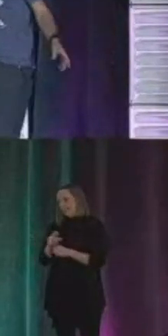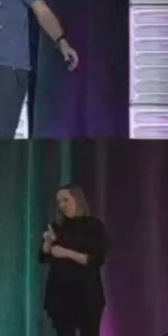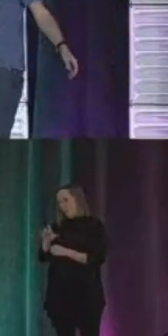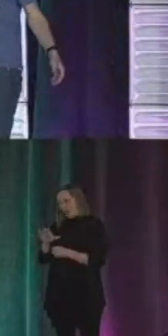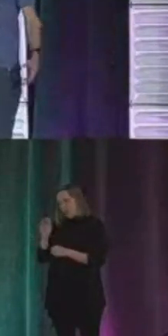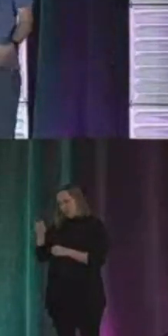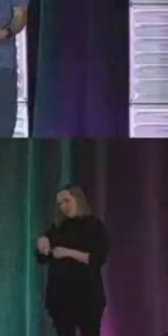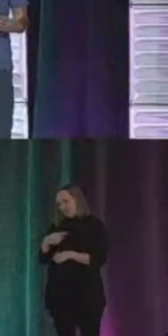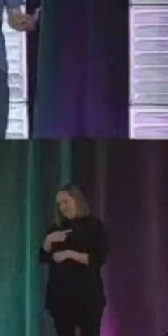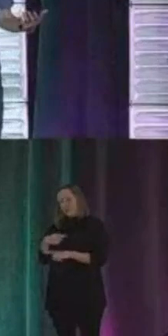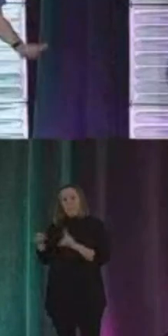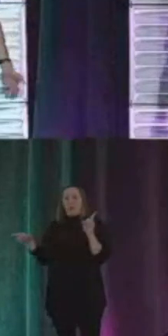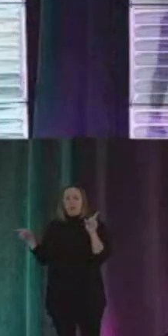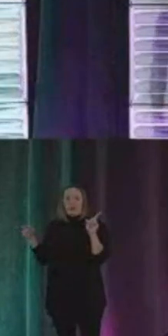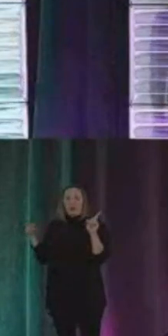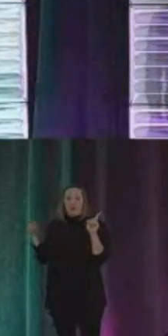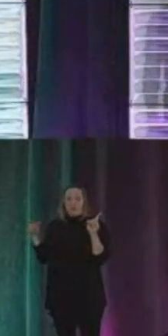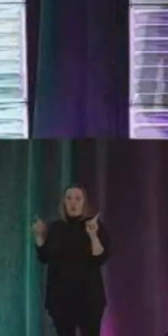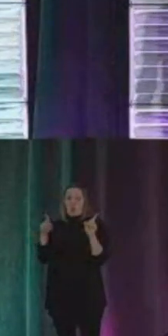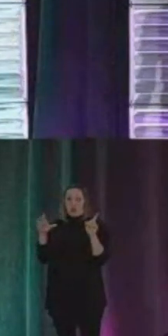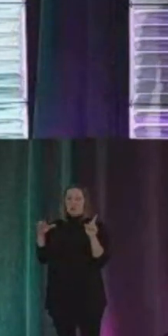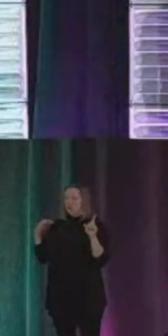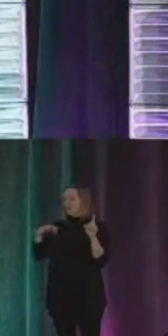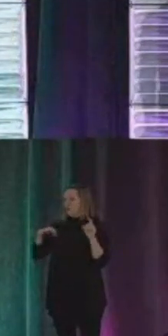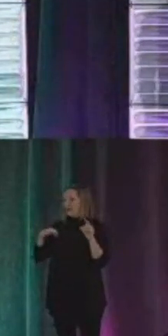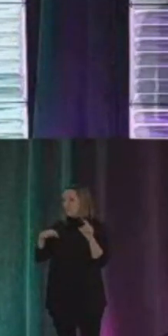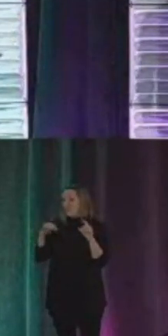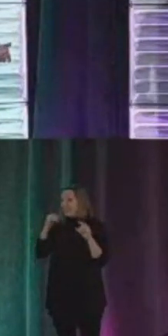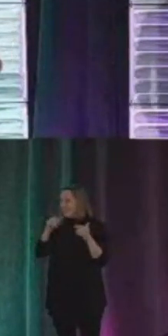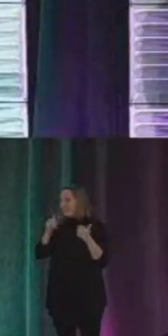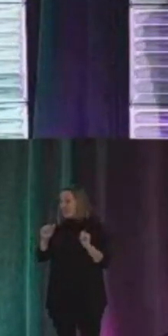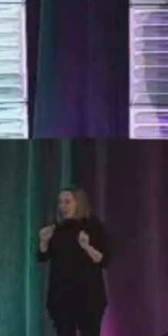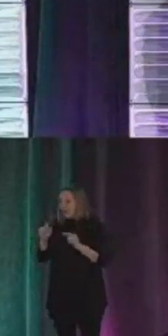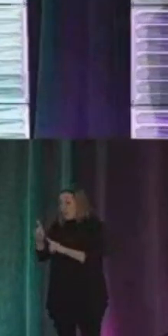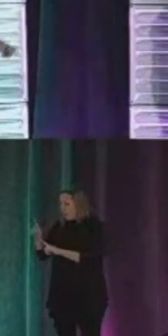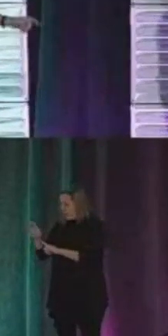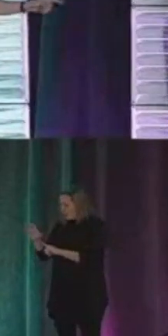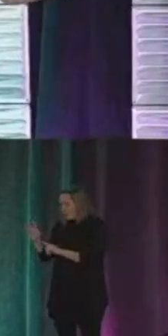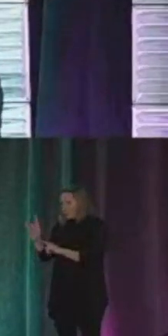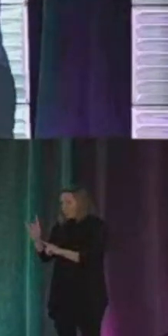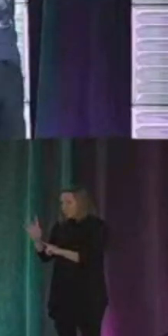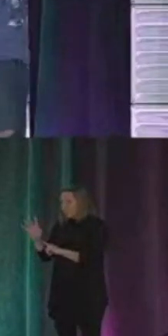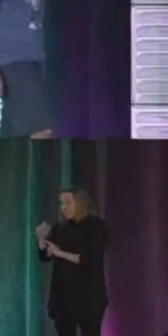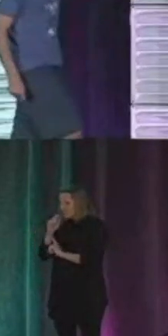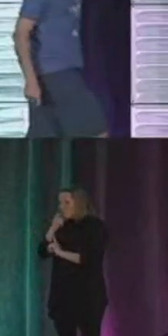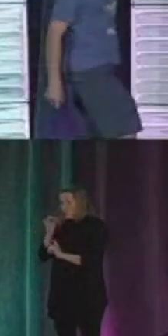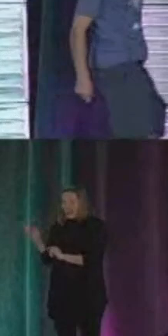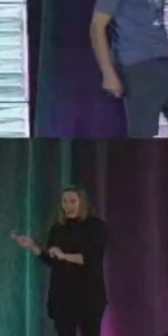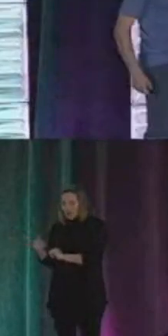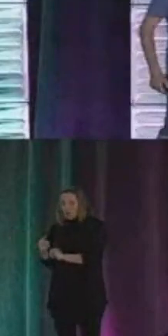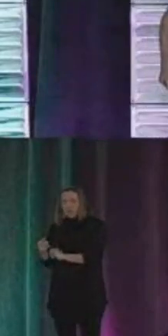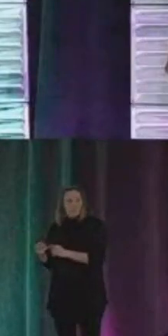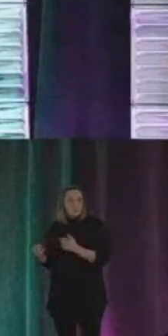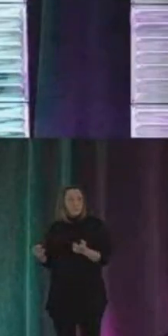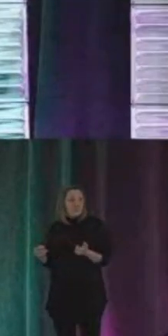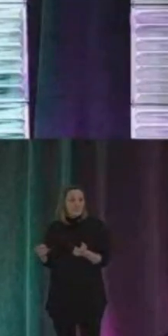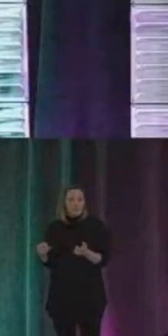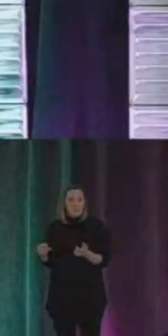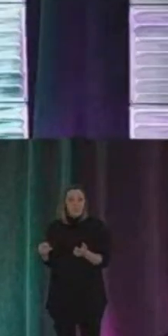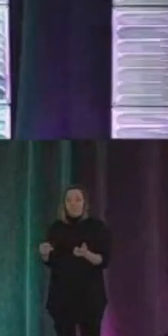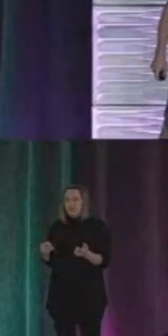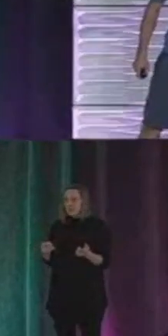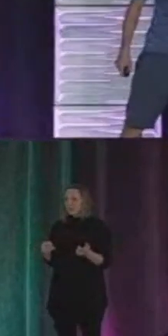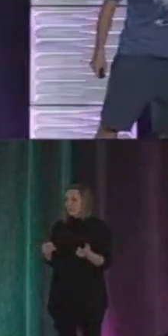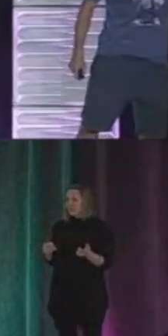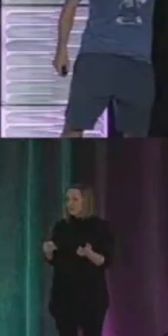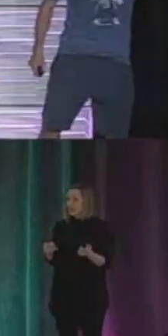But without even trying, getting 100, like that's cool. And look at this, authenticated on